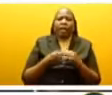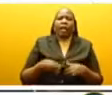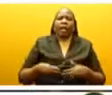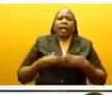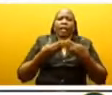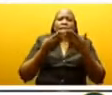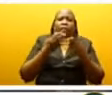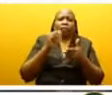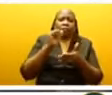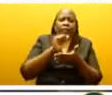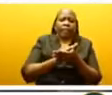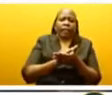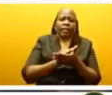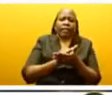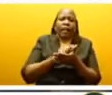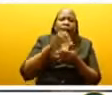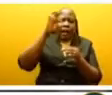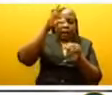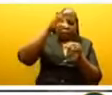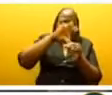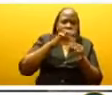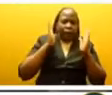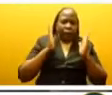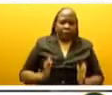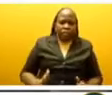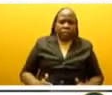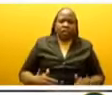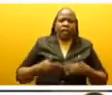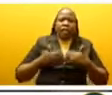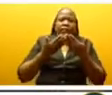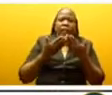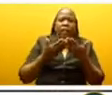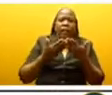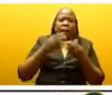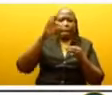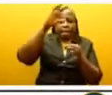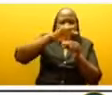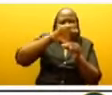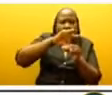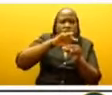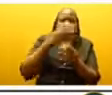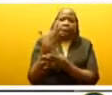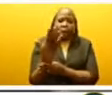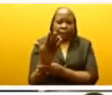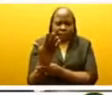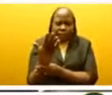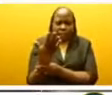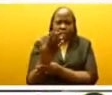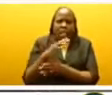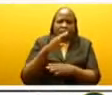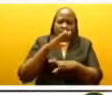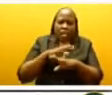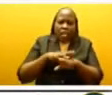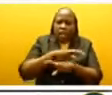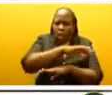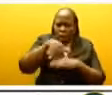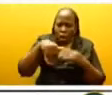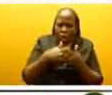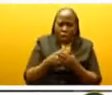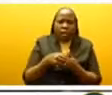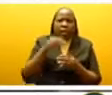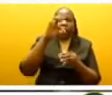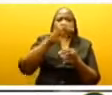that a voter will be issued with ballot papers for all elections in a multiple election. That is at Regulation